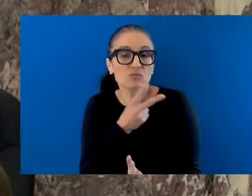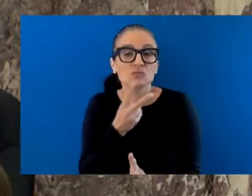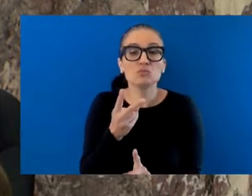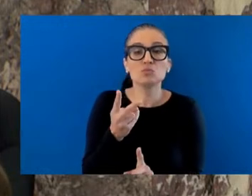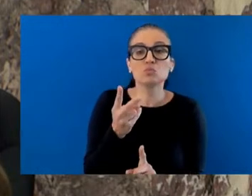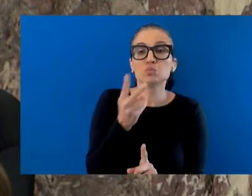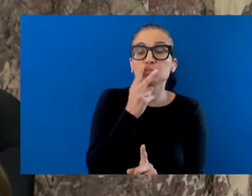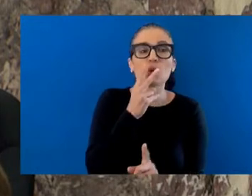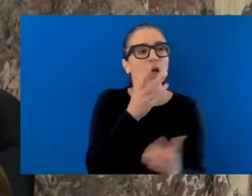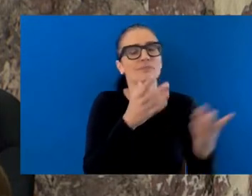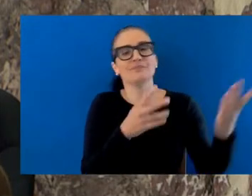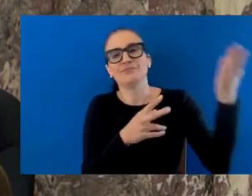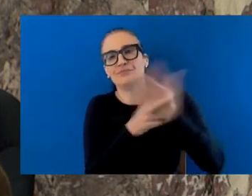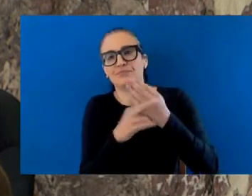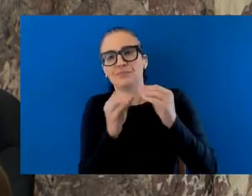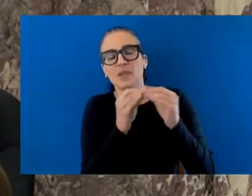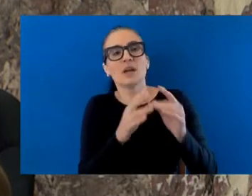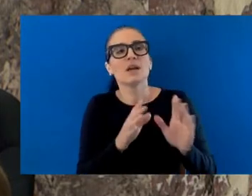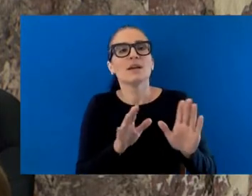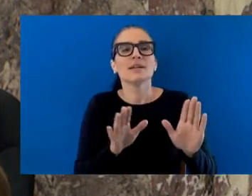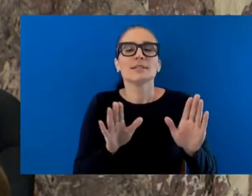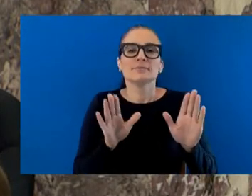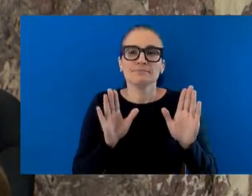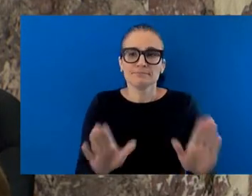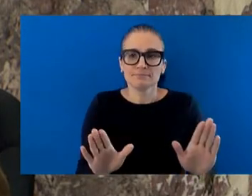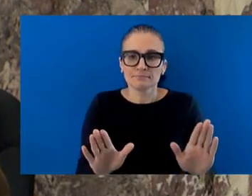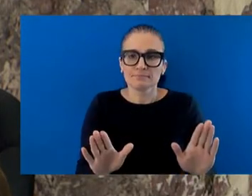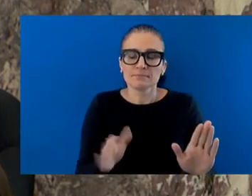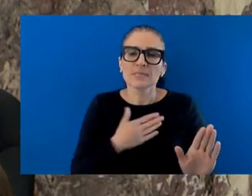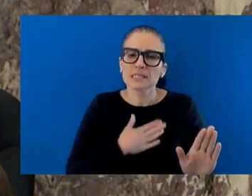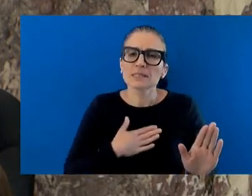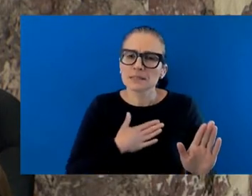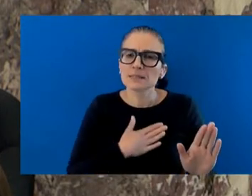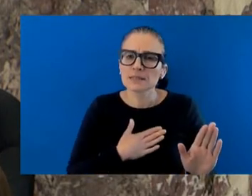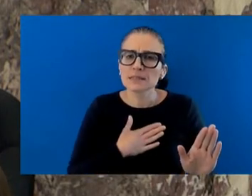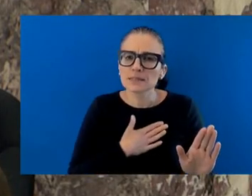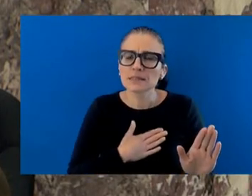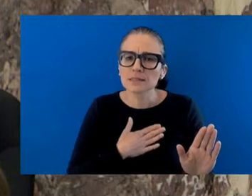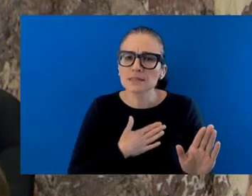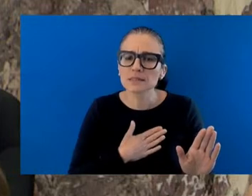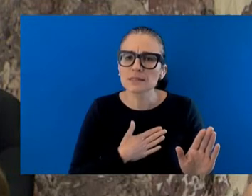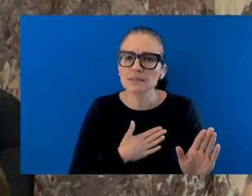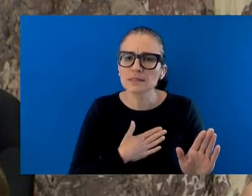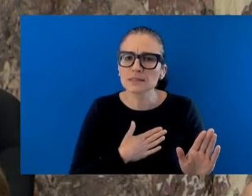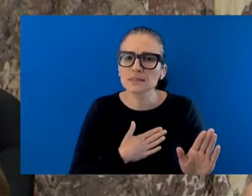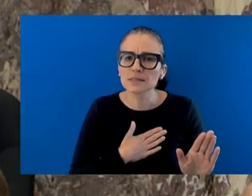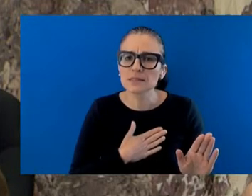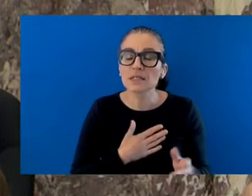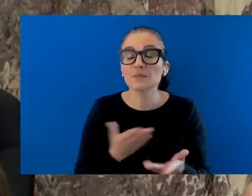Members, please. Please continue and conclude.